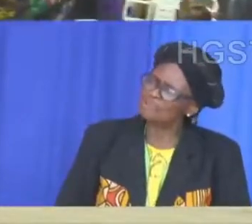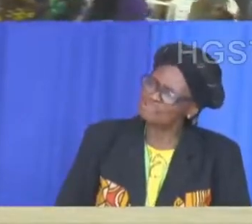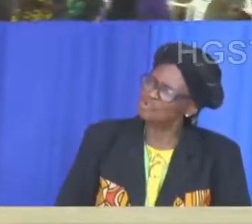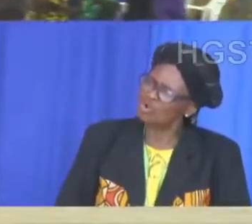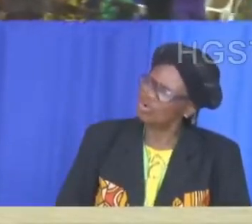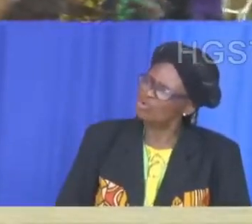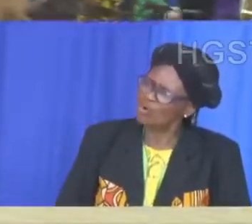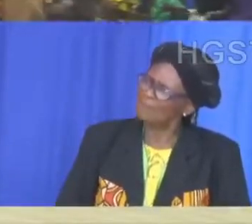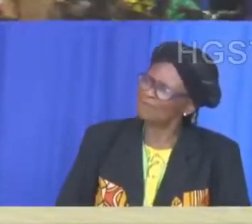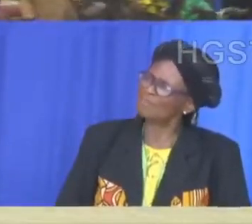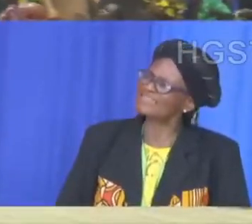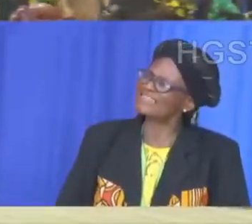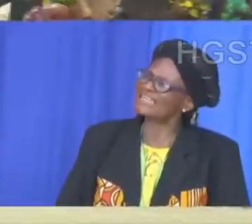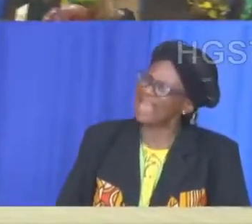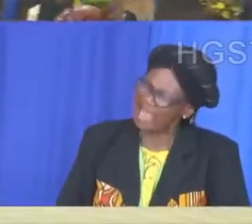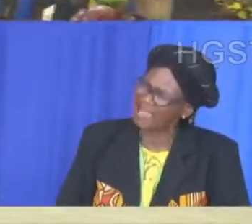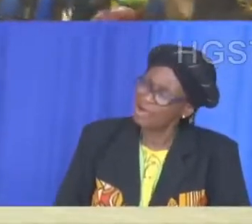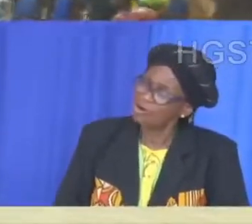Thank you, Jesus.